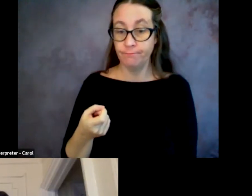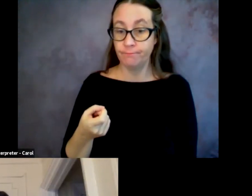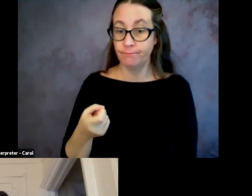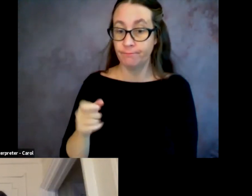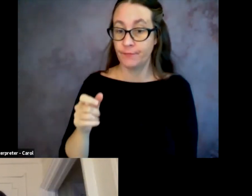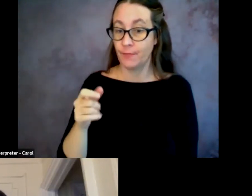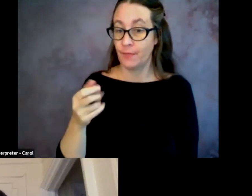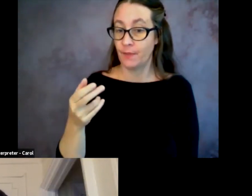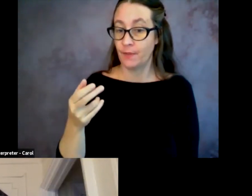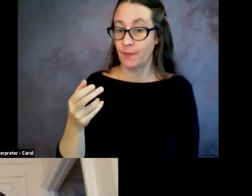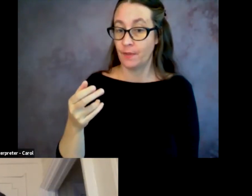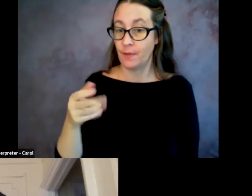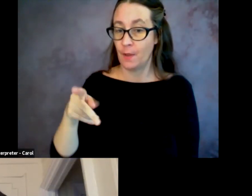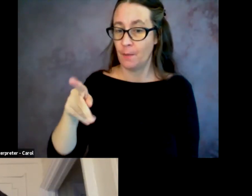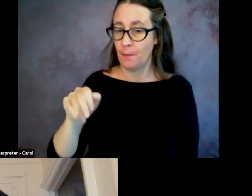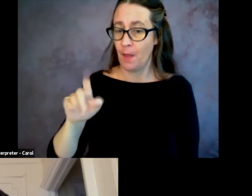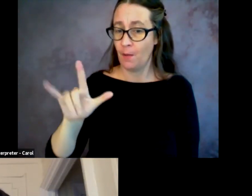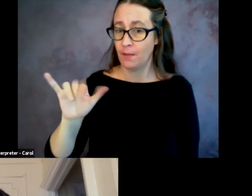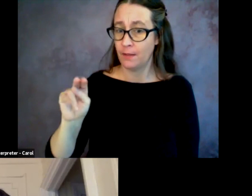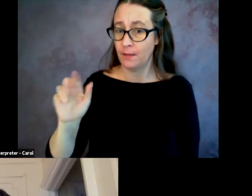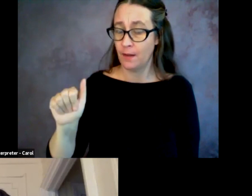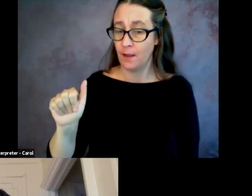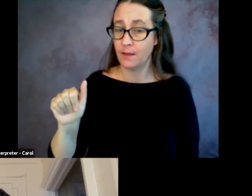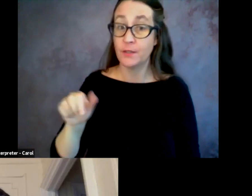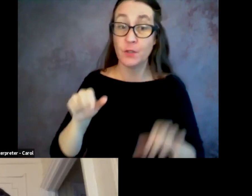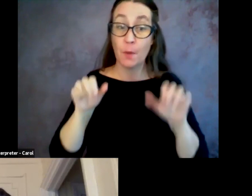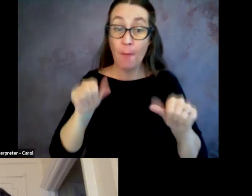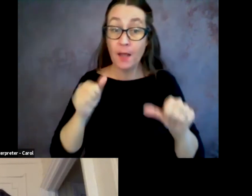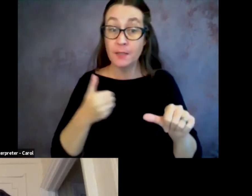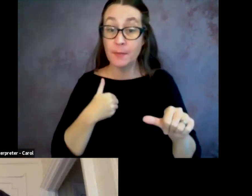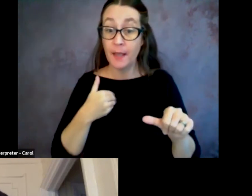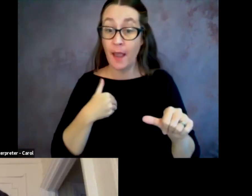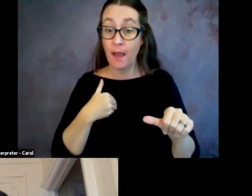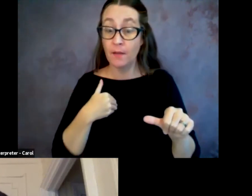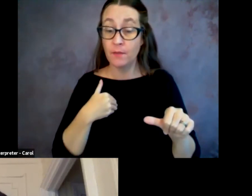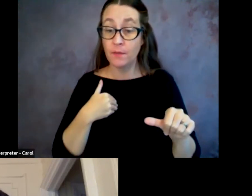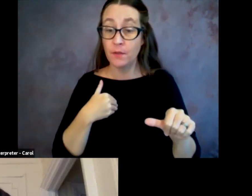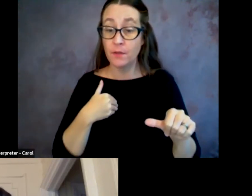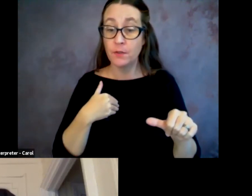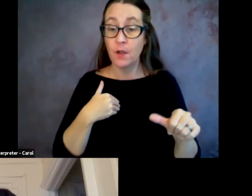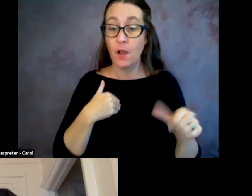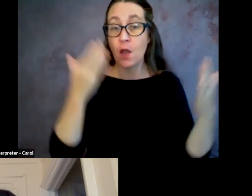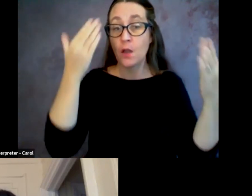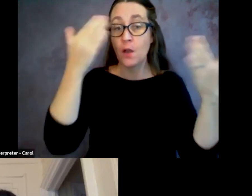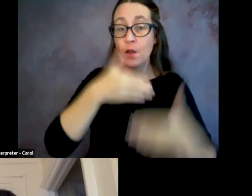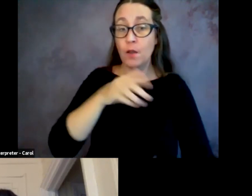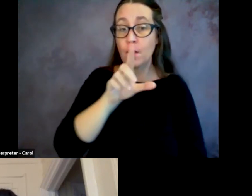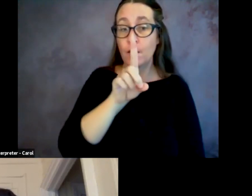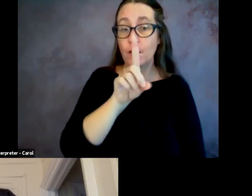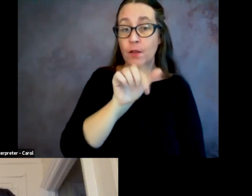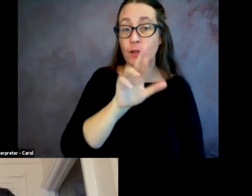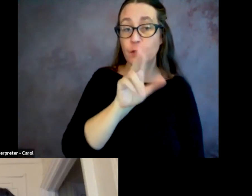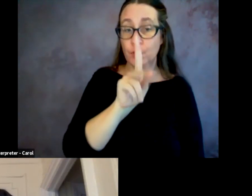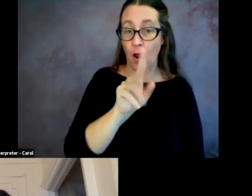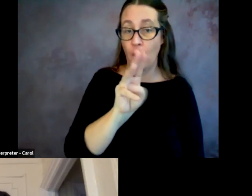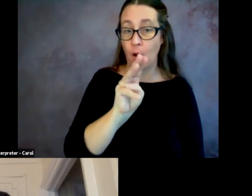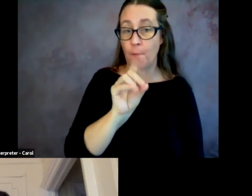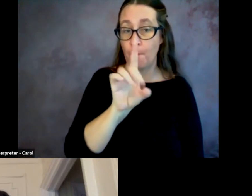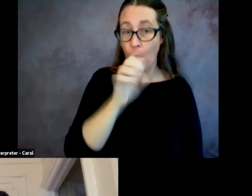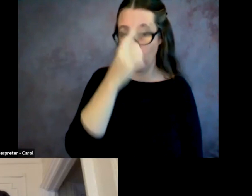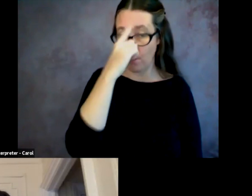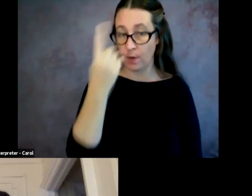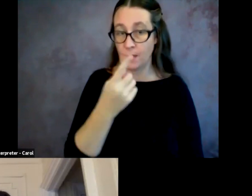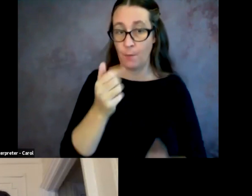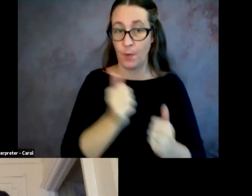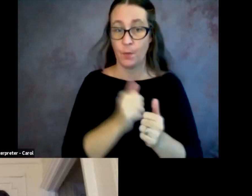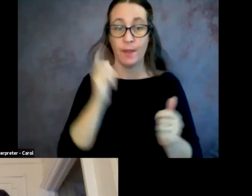is there possibly a dark mode for someone with both hearing loss and vision loss? Color contrast